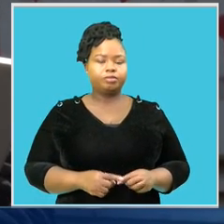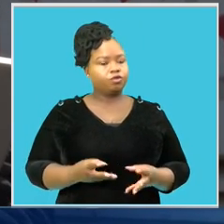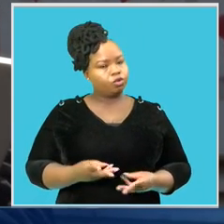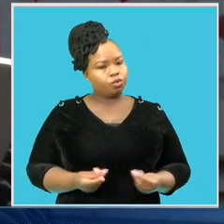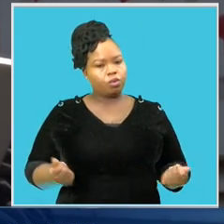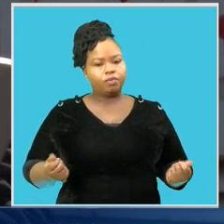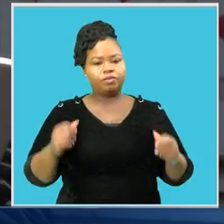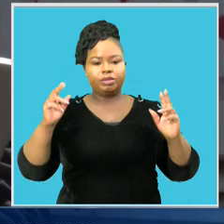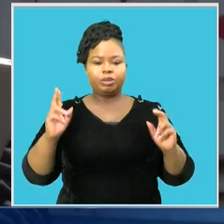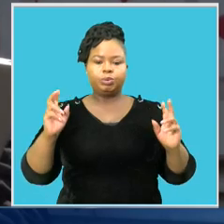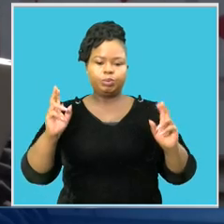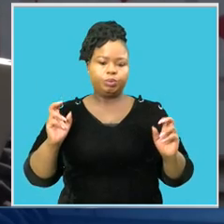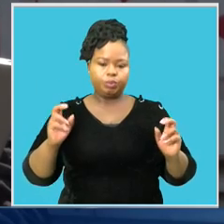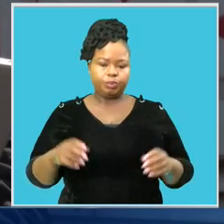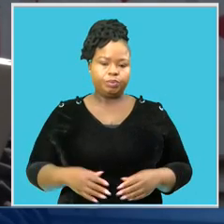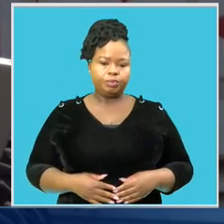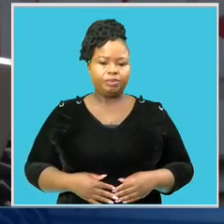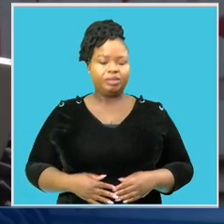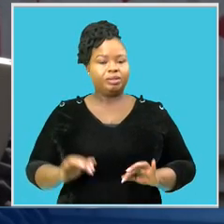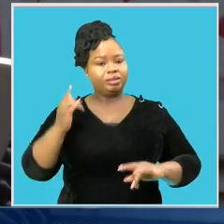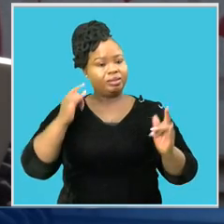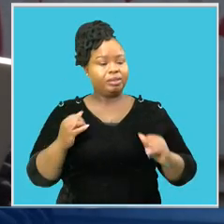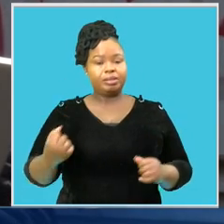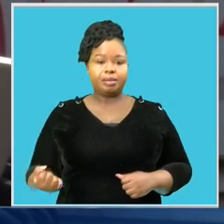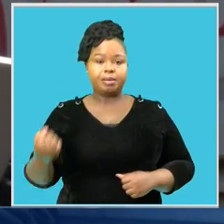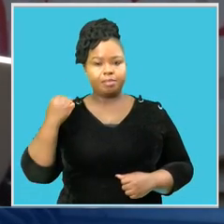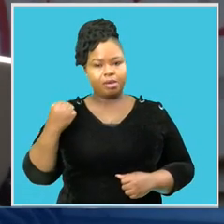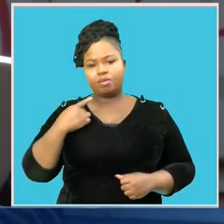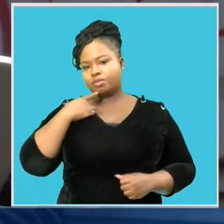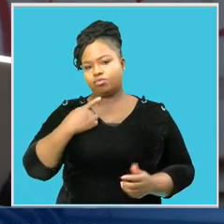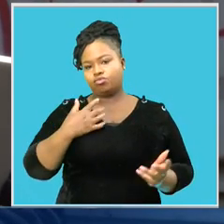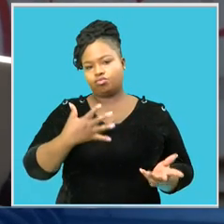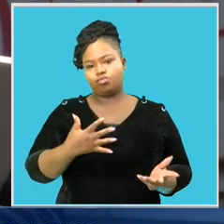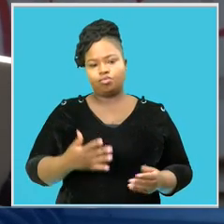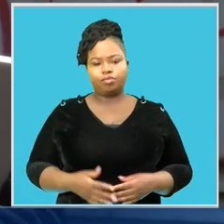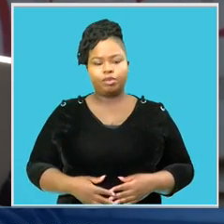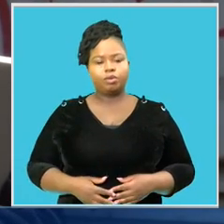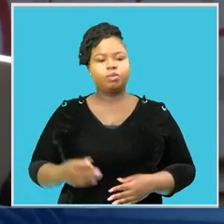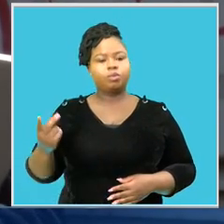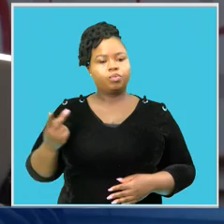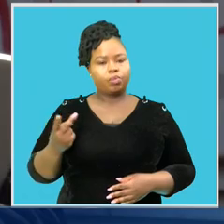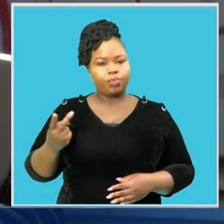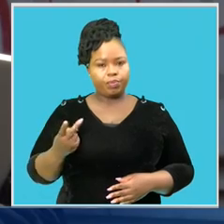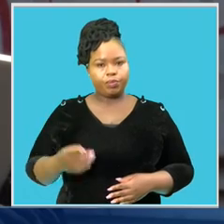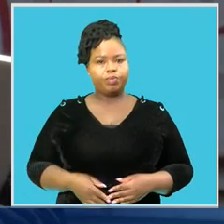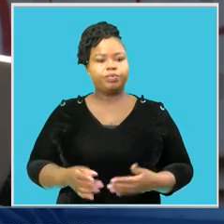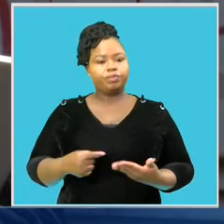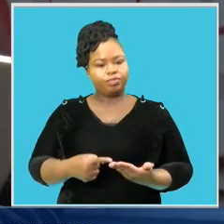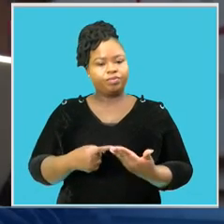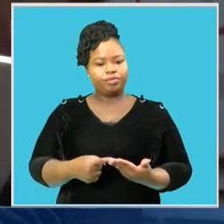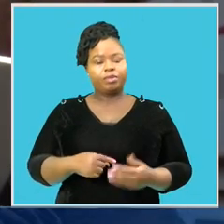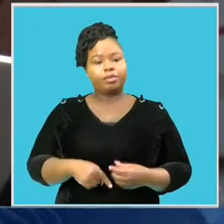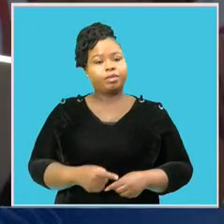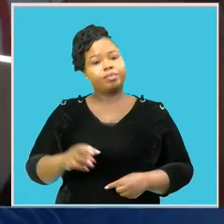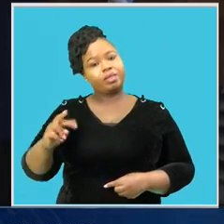resolve the issue that City Power had noticed. We've also talked about some of the